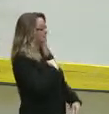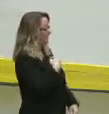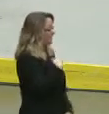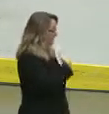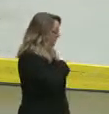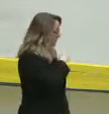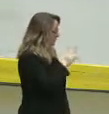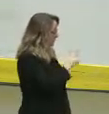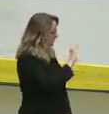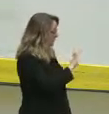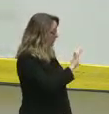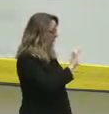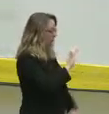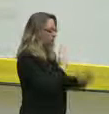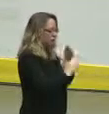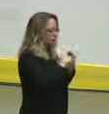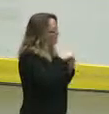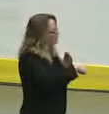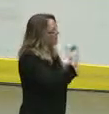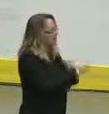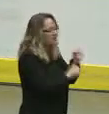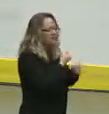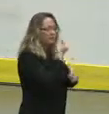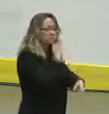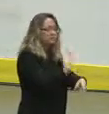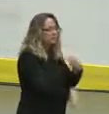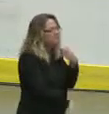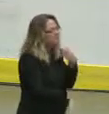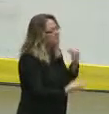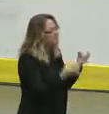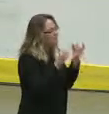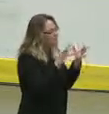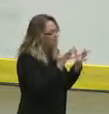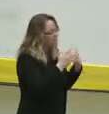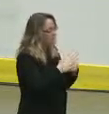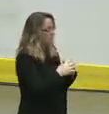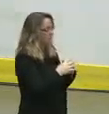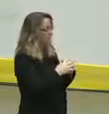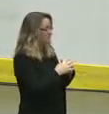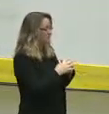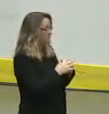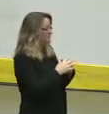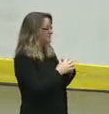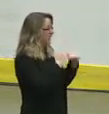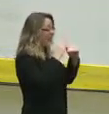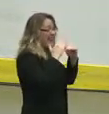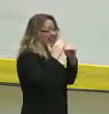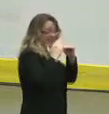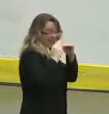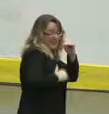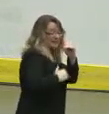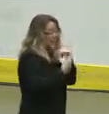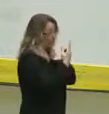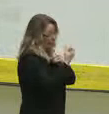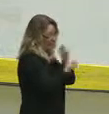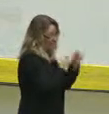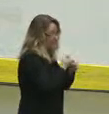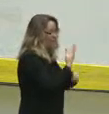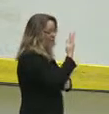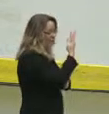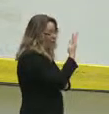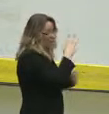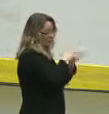community know that this has been a very difficult year for us. In the span of less than 1 year, we lost 4